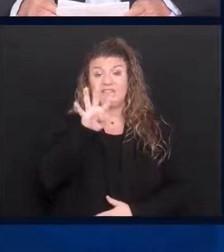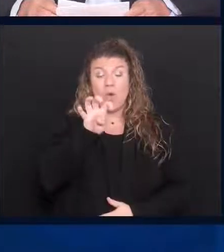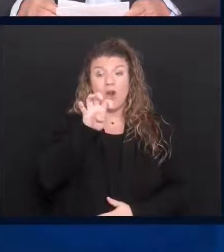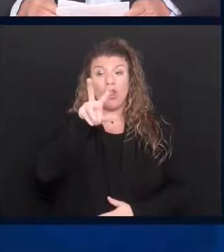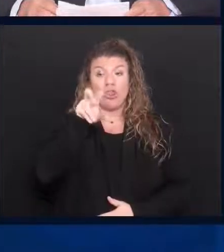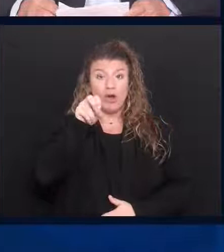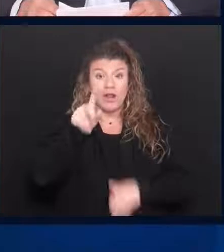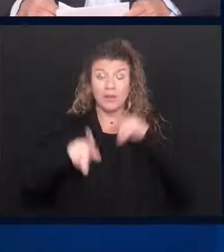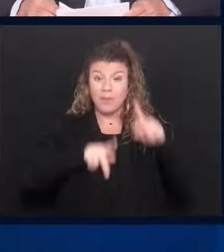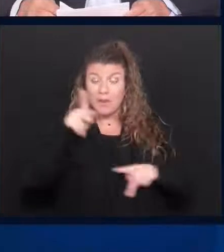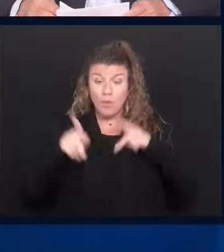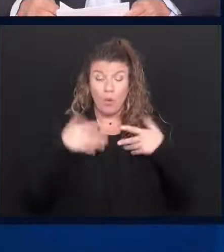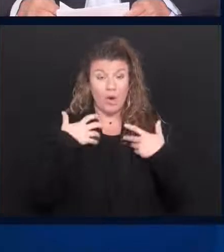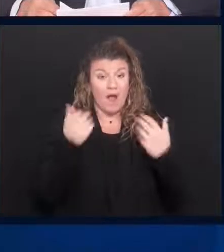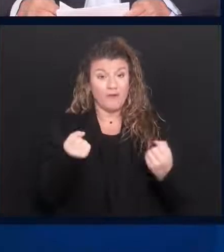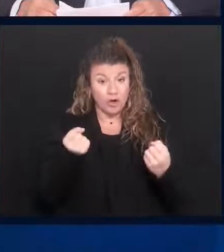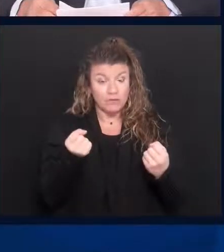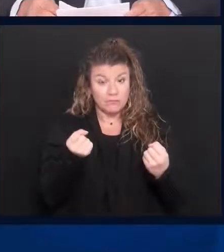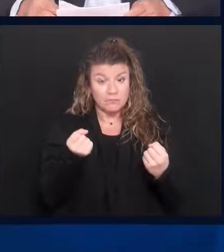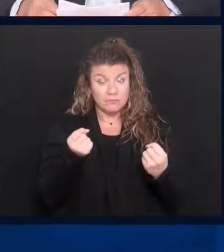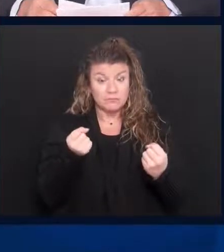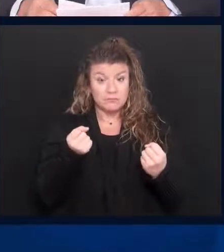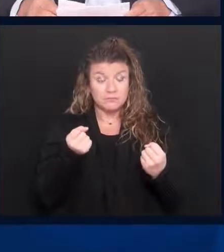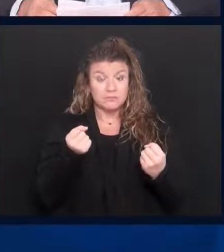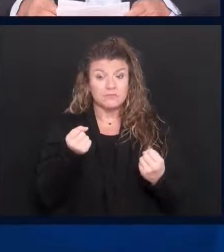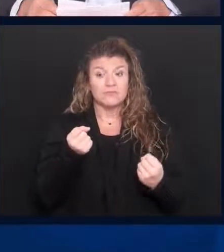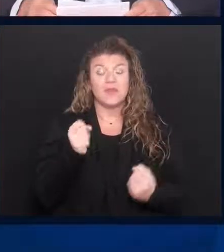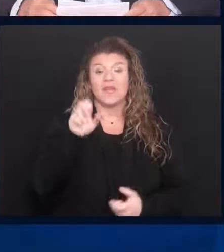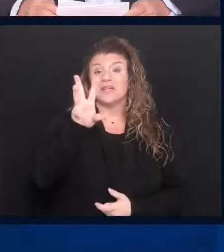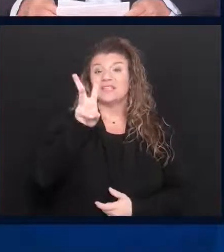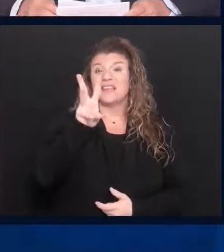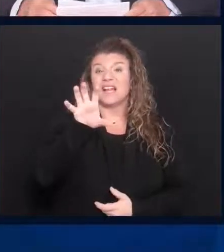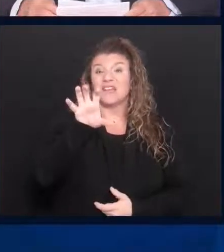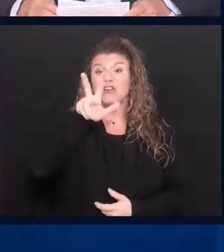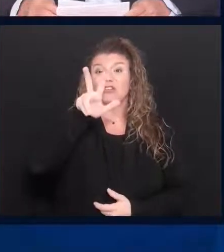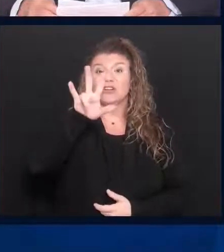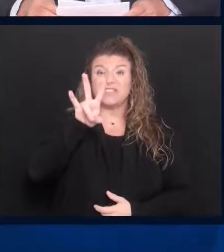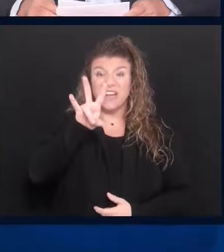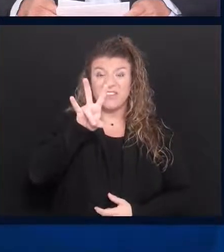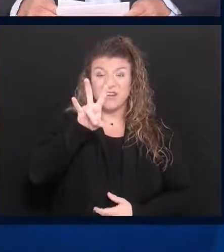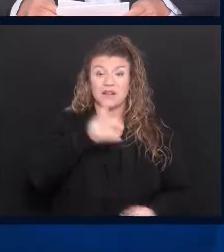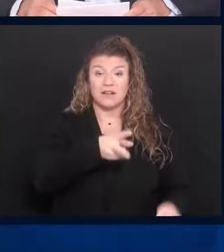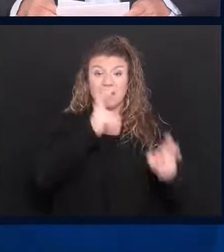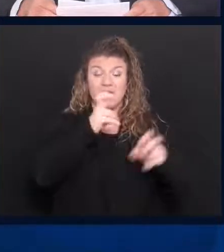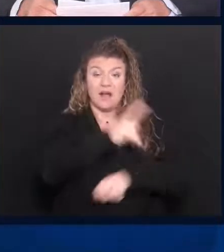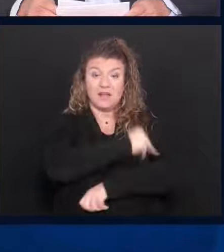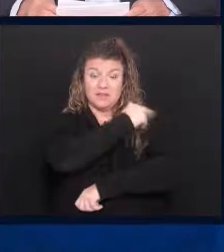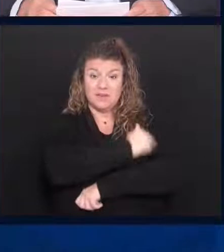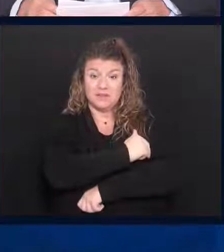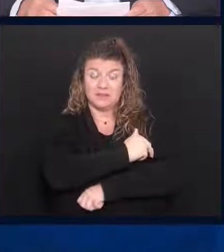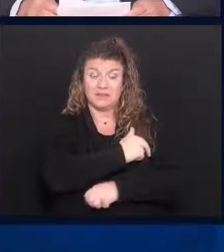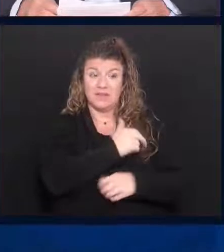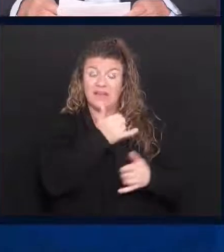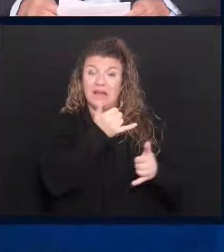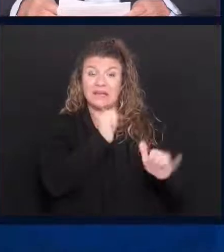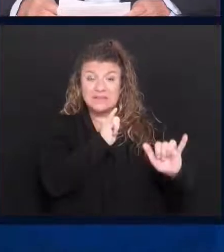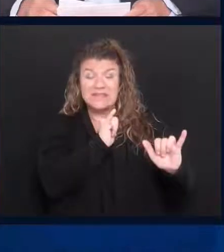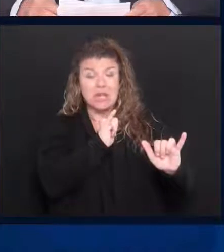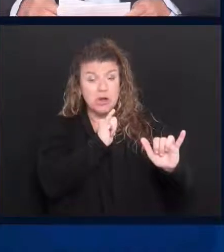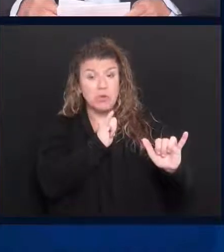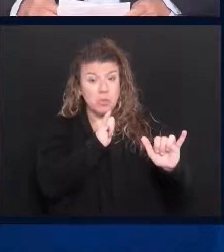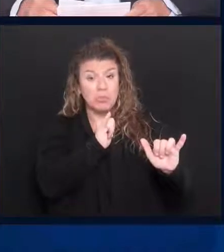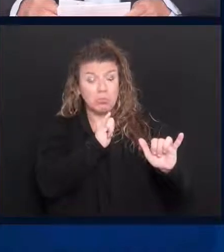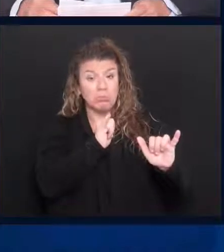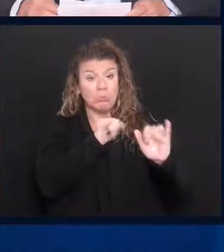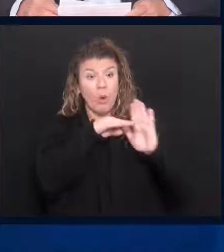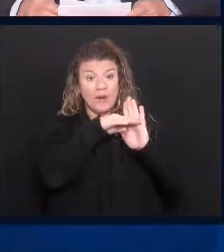256,430 people that have recovered. We have 637 that are hospitalized. It still falls and keeps on